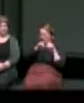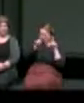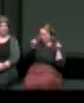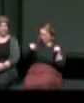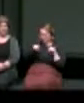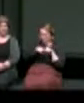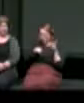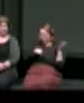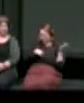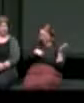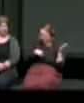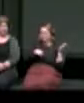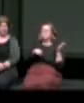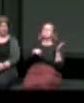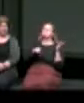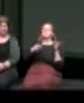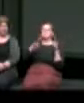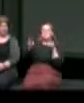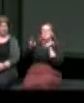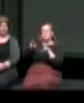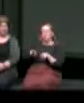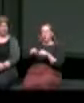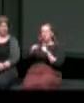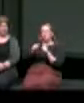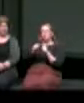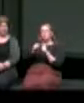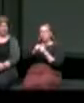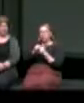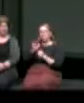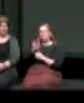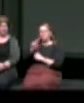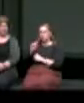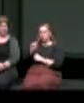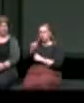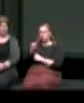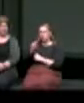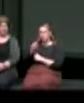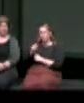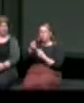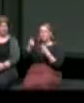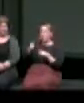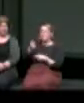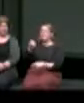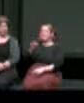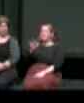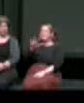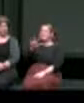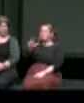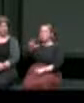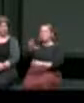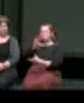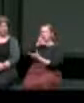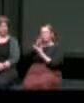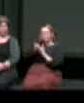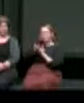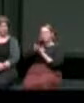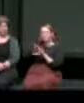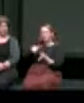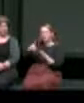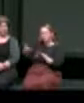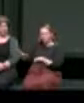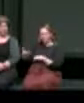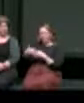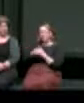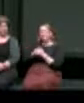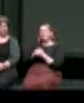stone here, and was buried with this original footstone. And then in 1953, his spouse passed away, and the